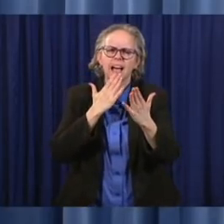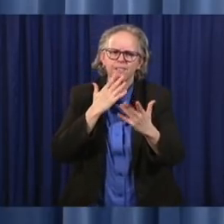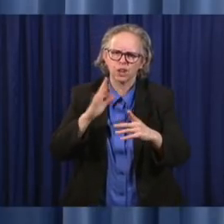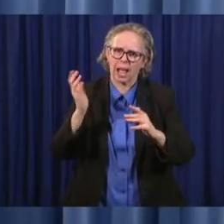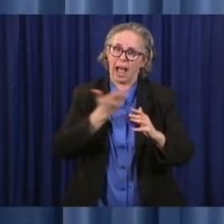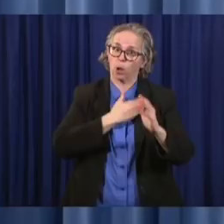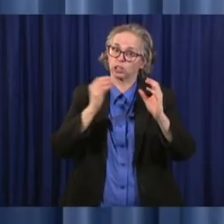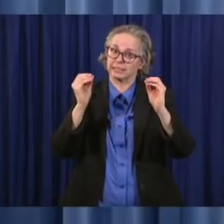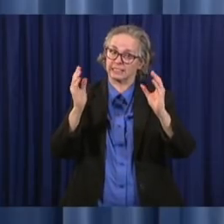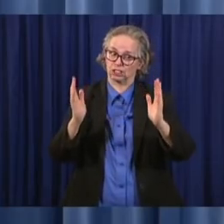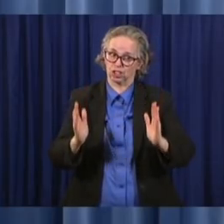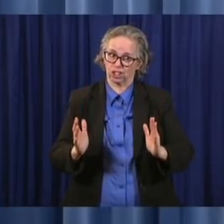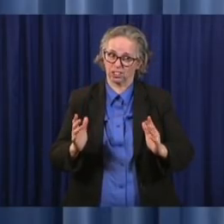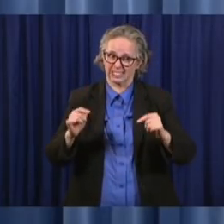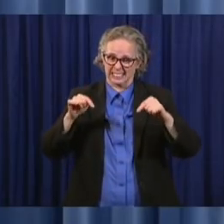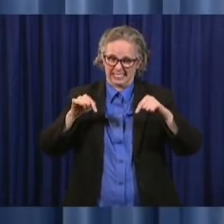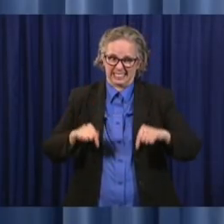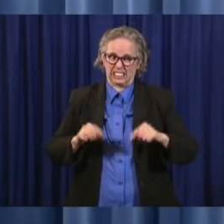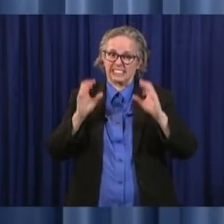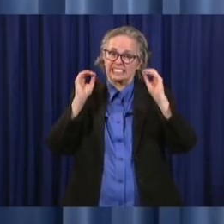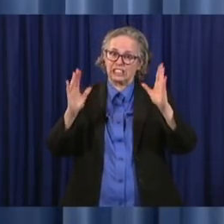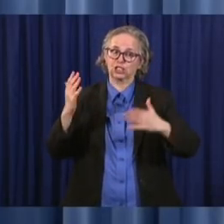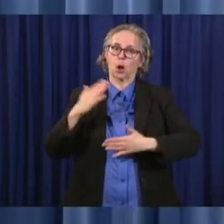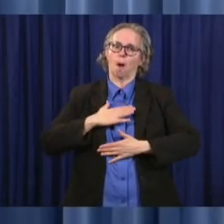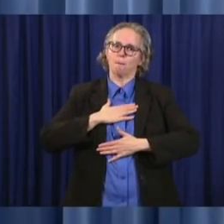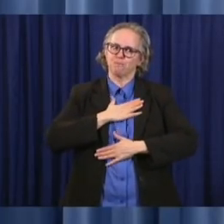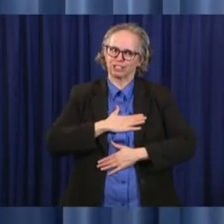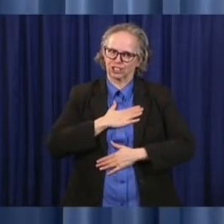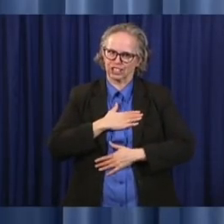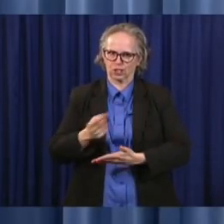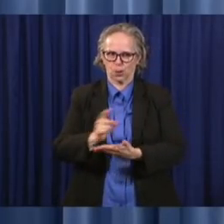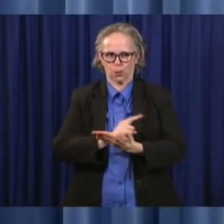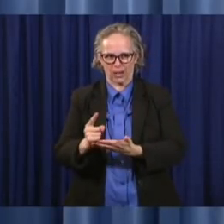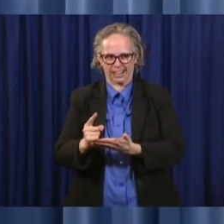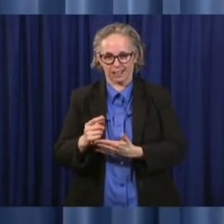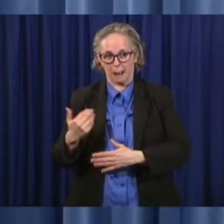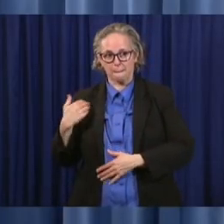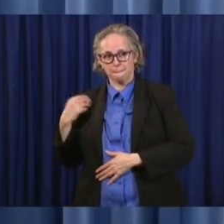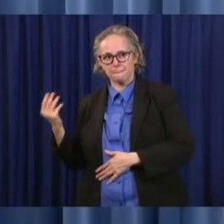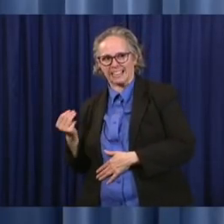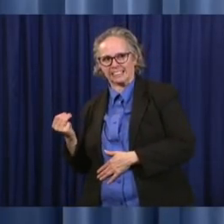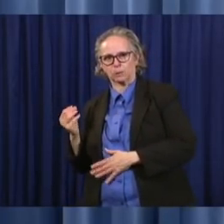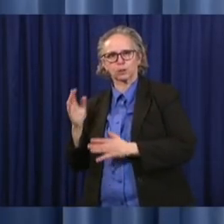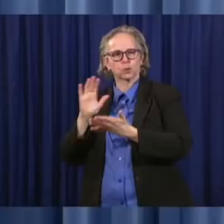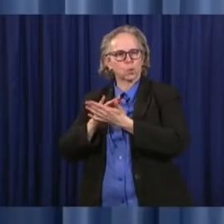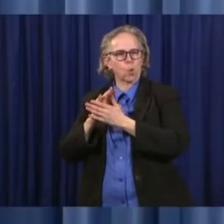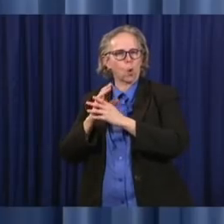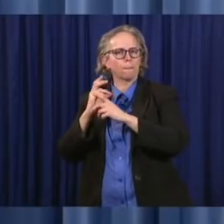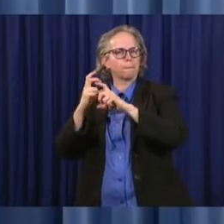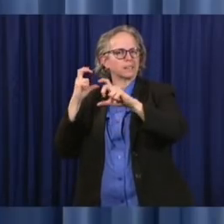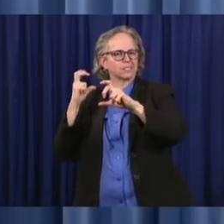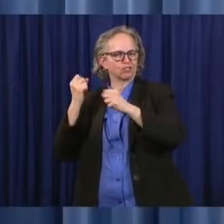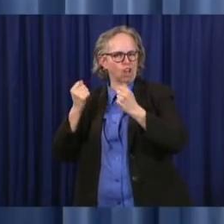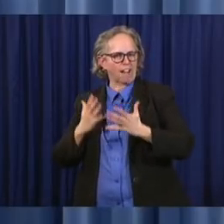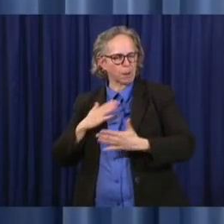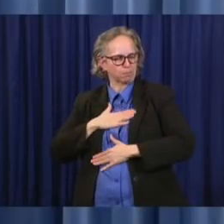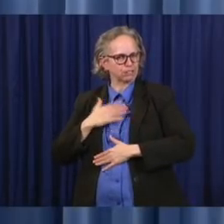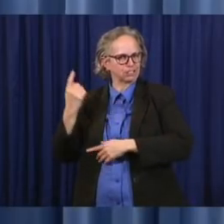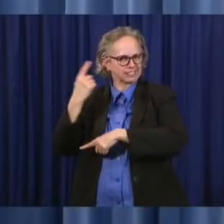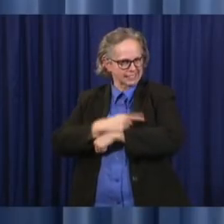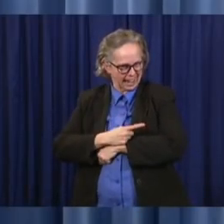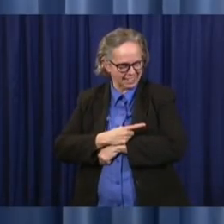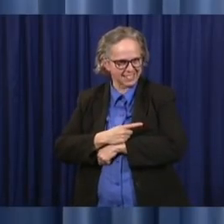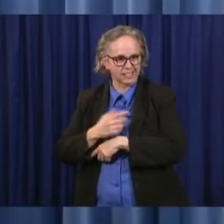is Teacher Appreciation Week. Monday was School Bus Driver Appreciation Day. This is certainly no ordinary